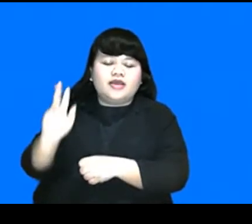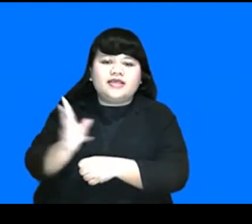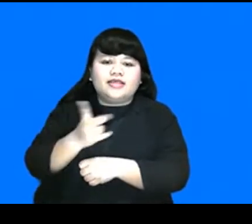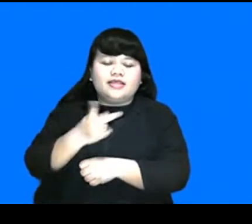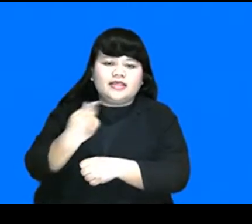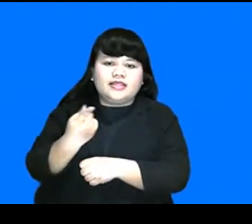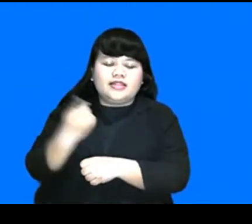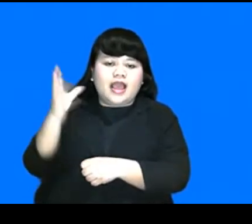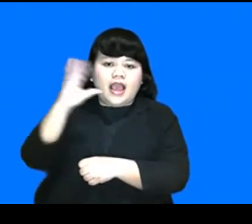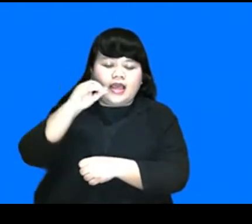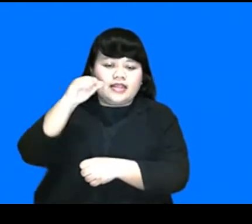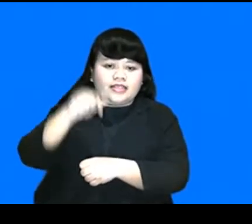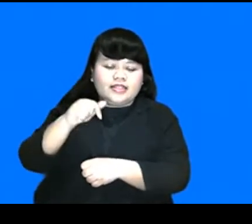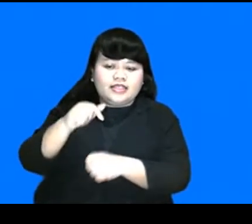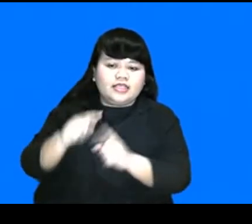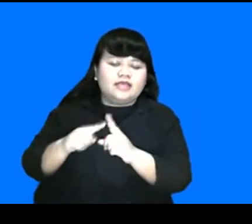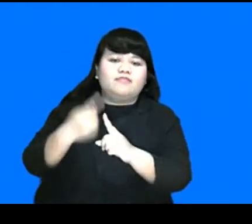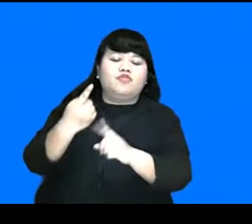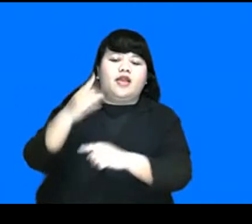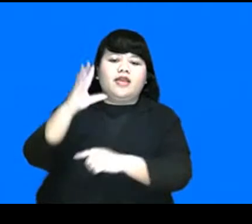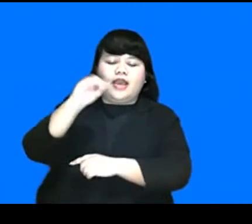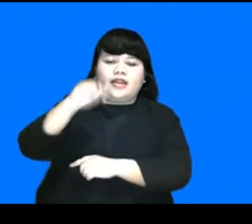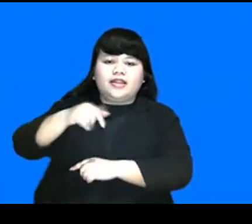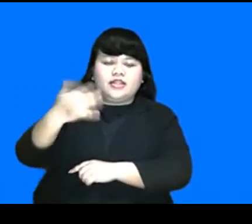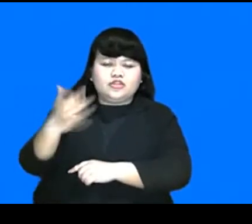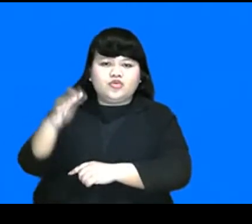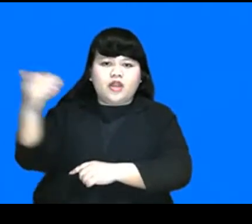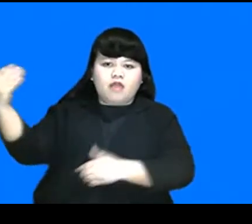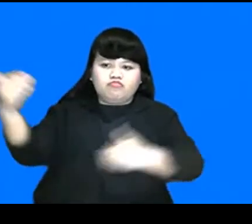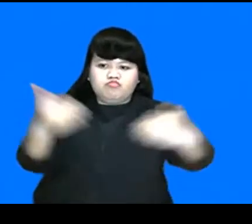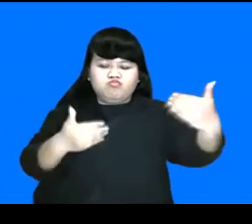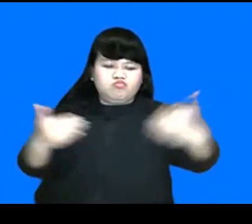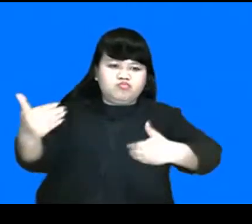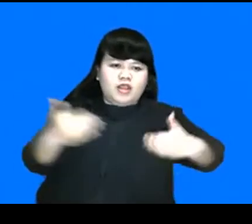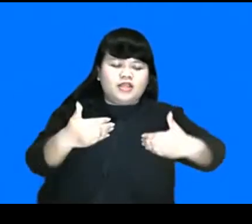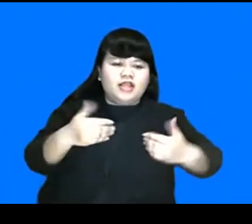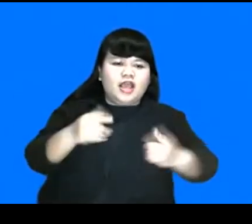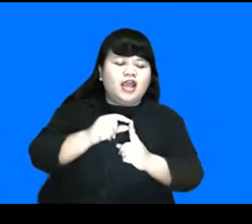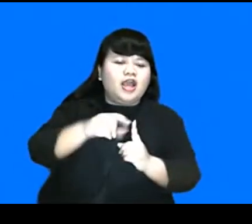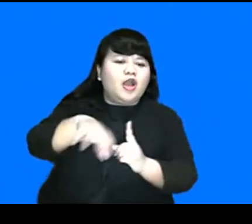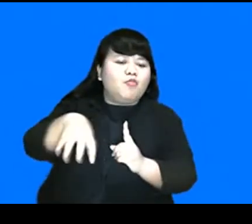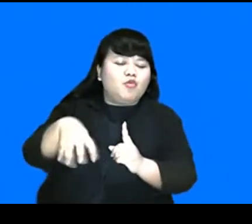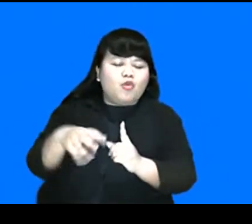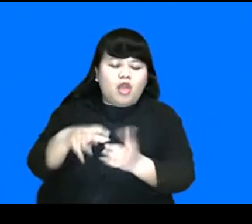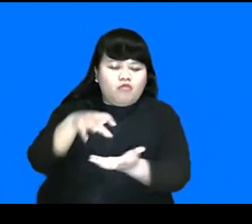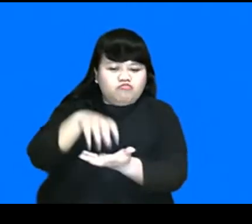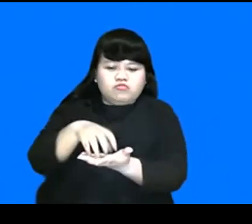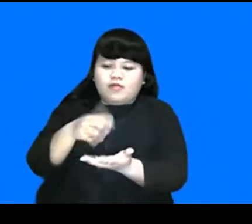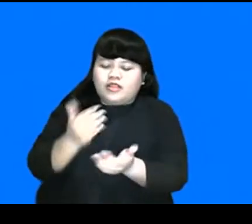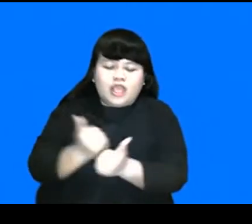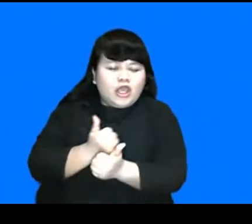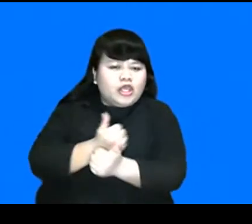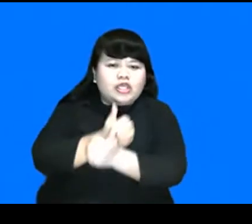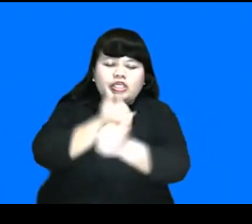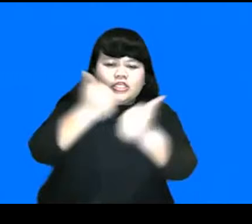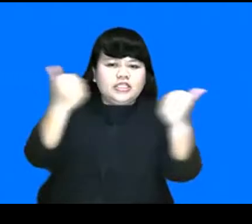this beautiful island. They're going to meet. What is the relevance of G20 in relation to these issues?